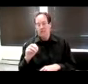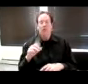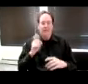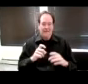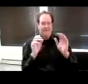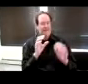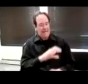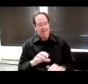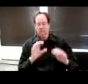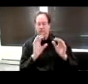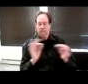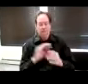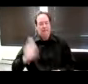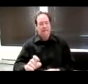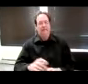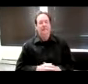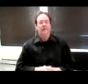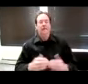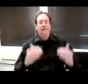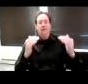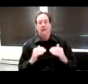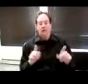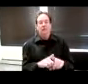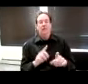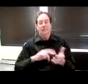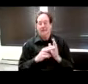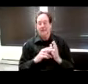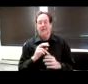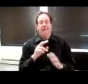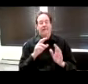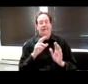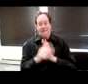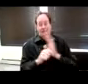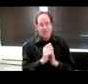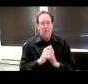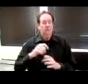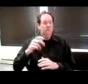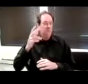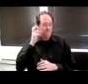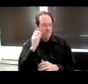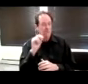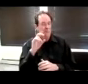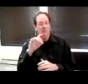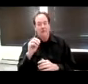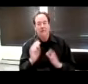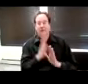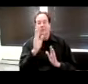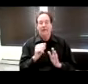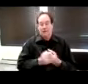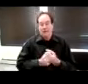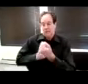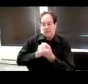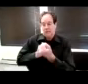It also means that video or audio content created or developed by a sponsored student group